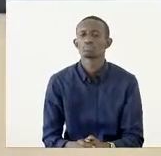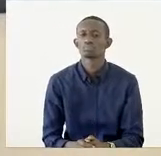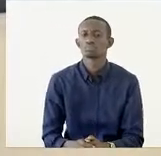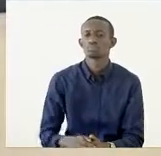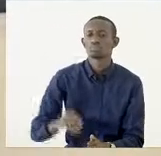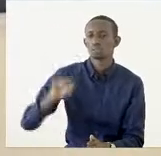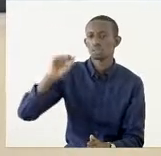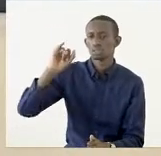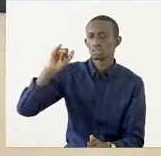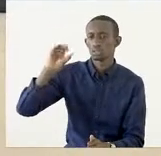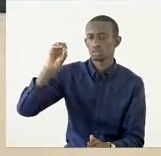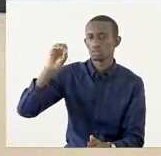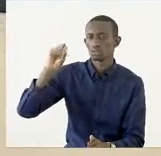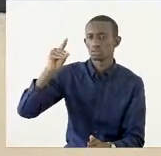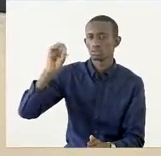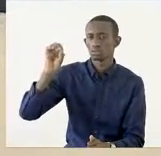iodo foam test.